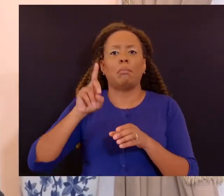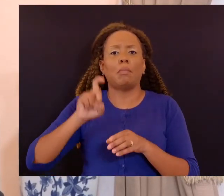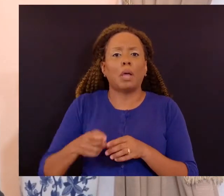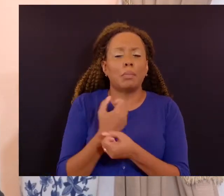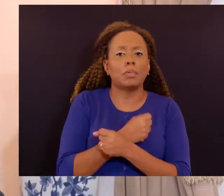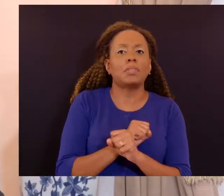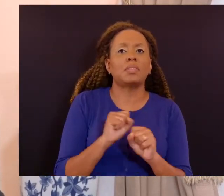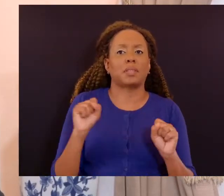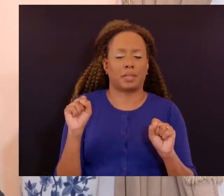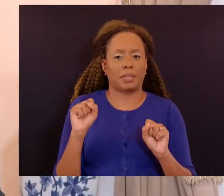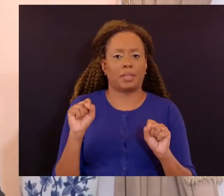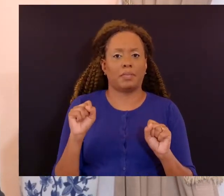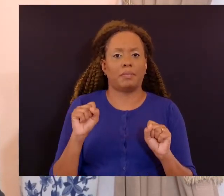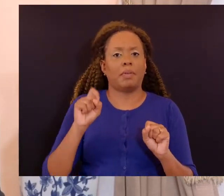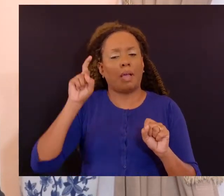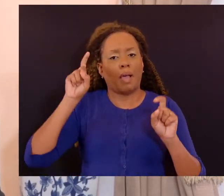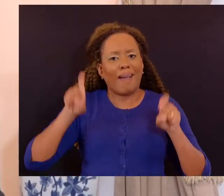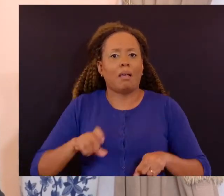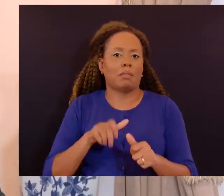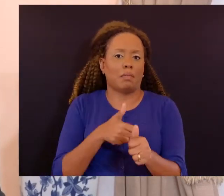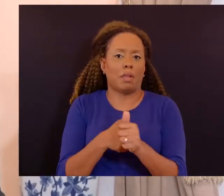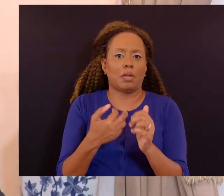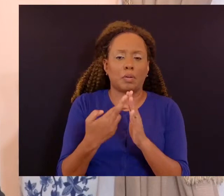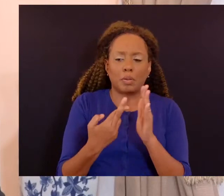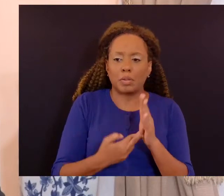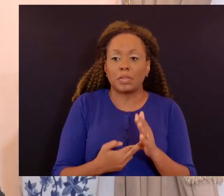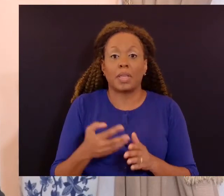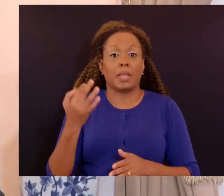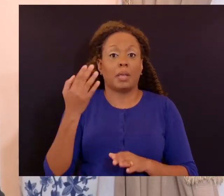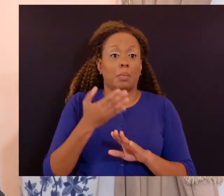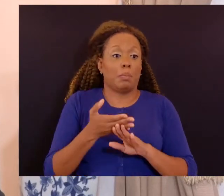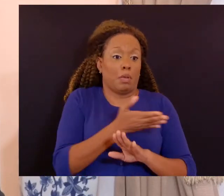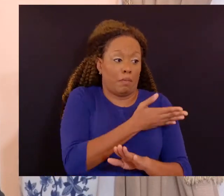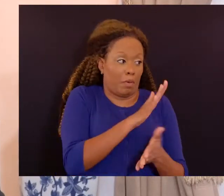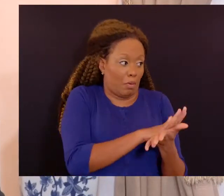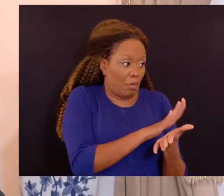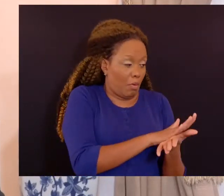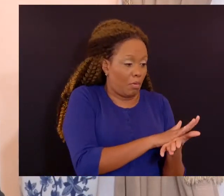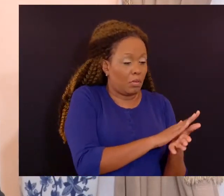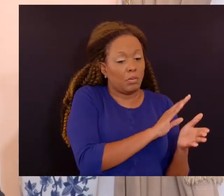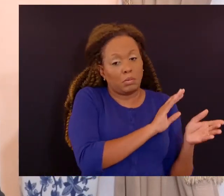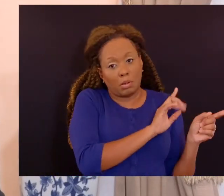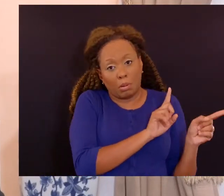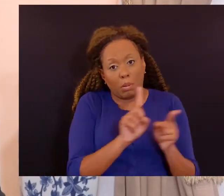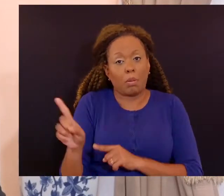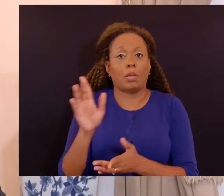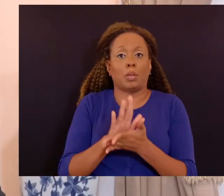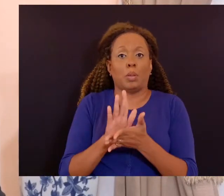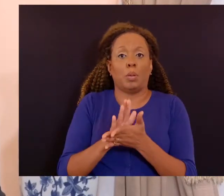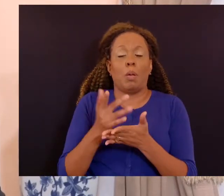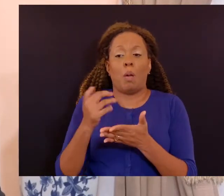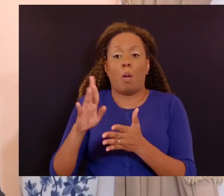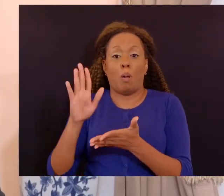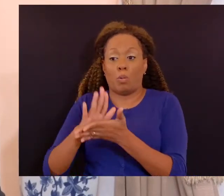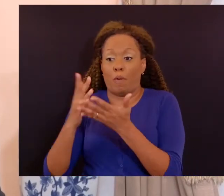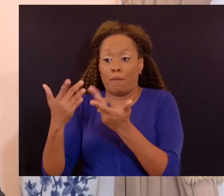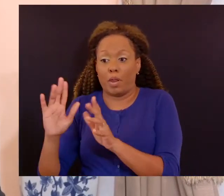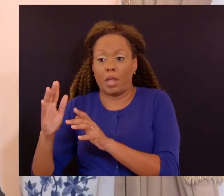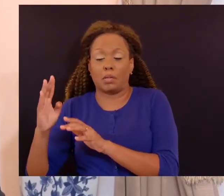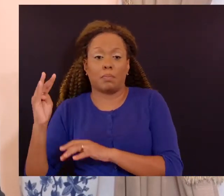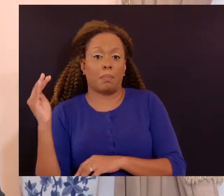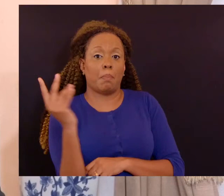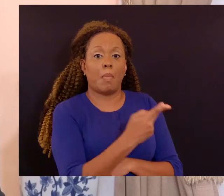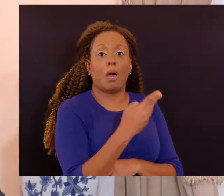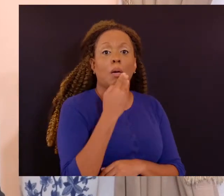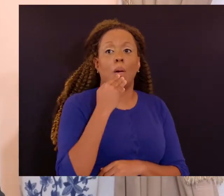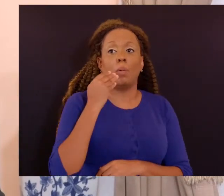they're as safe as possible. So whether they're on their way to school or you know, on their way home, the reality is that we need